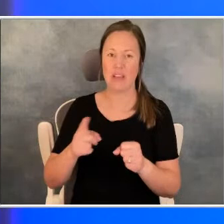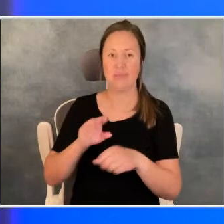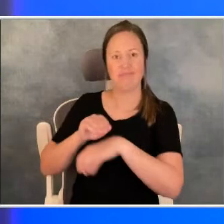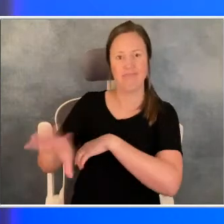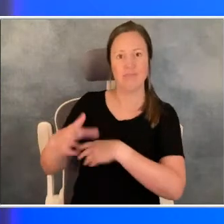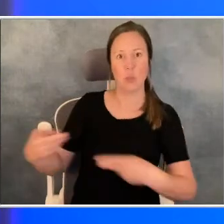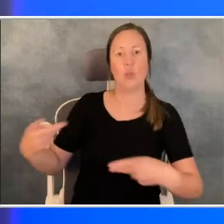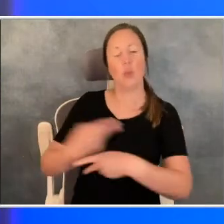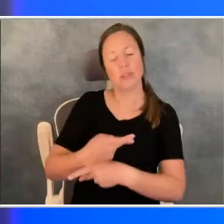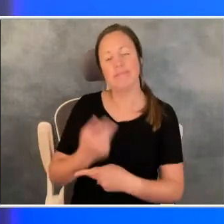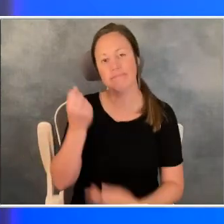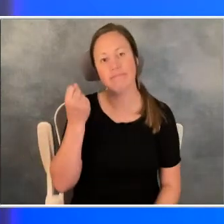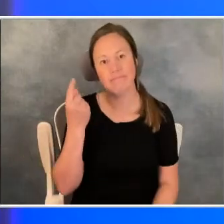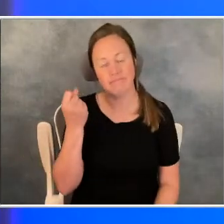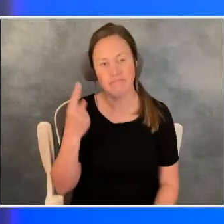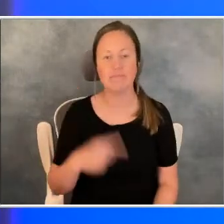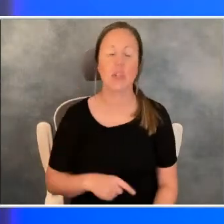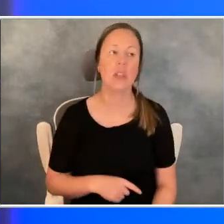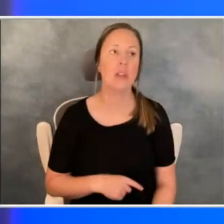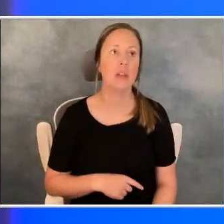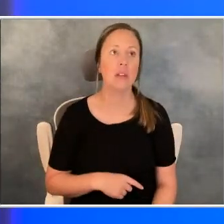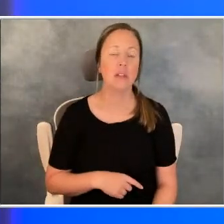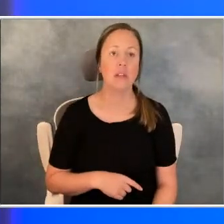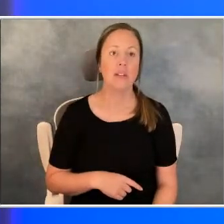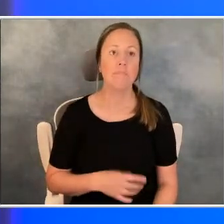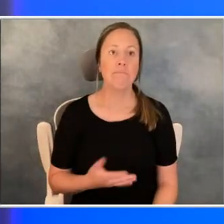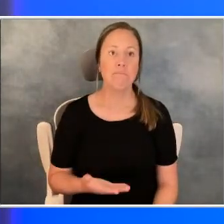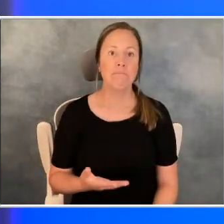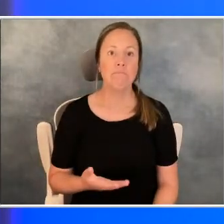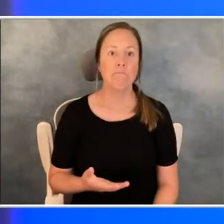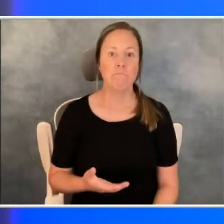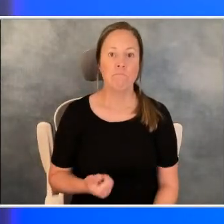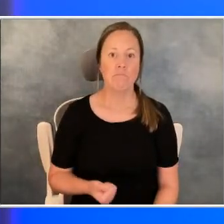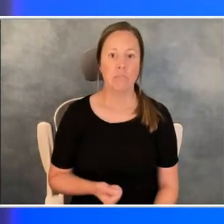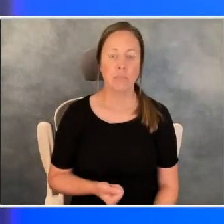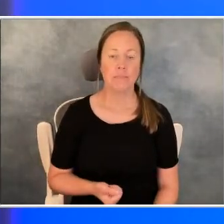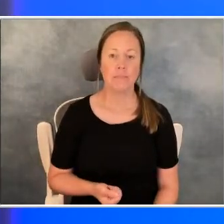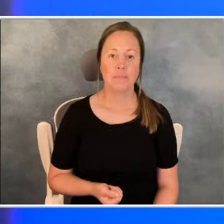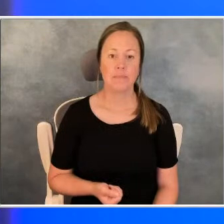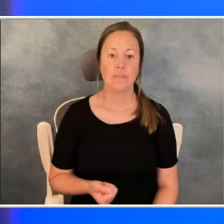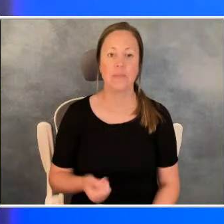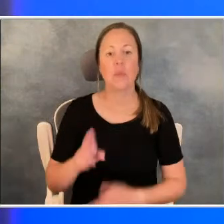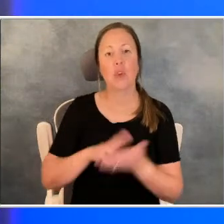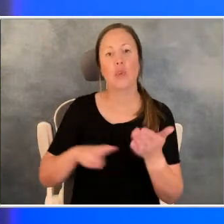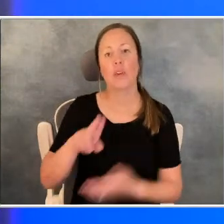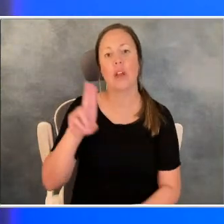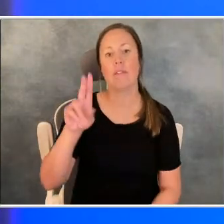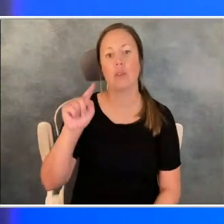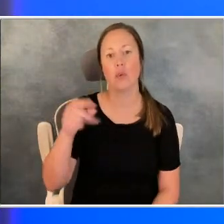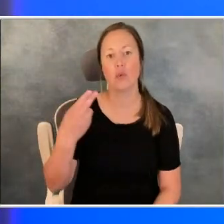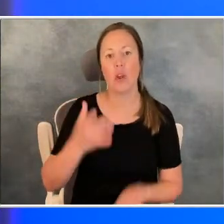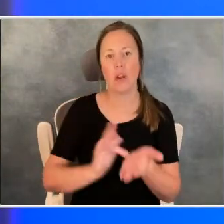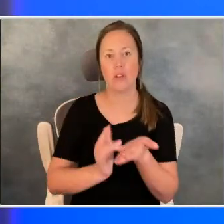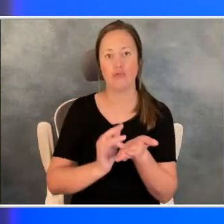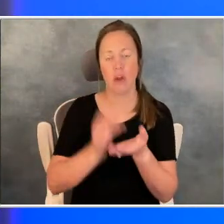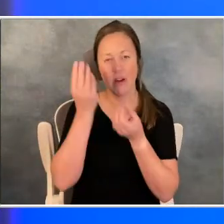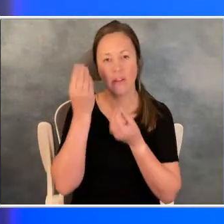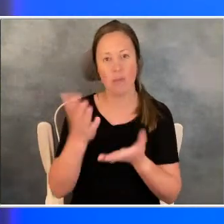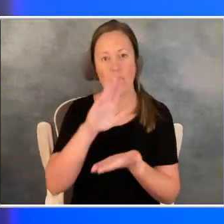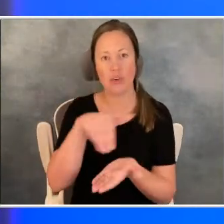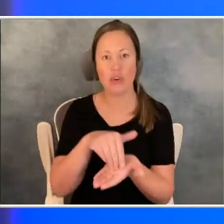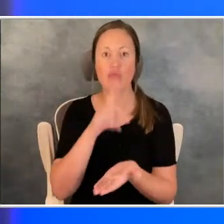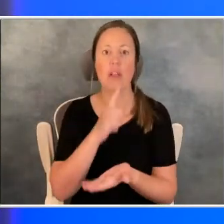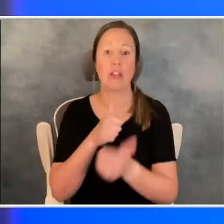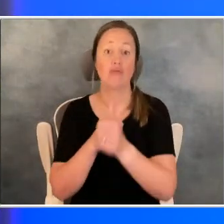There's a great University of Utah Drug Information Center has been tracking our drug shortages